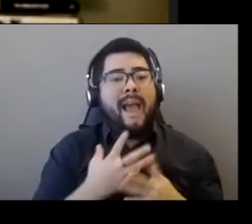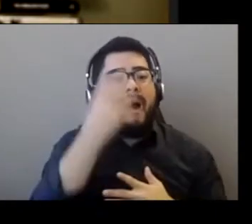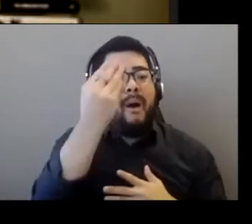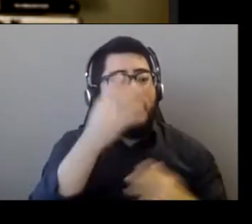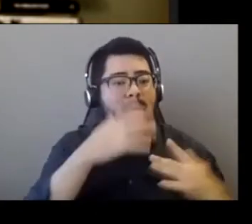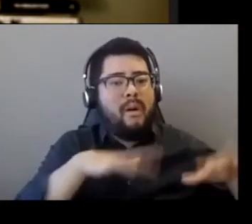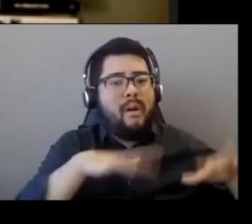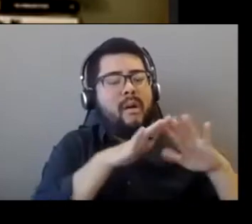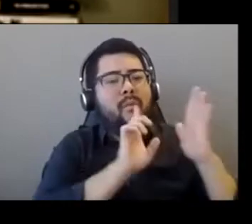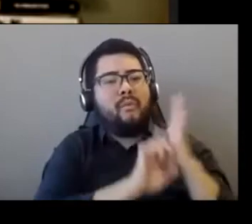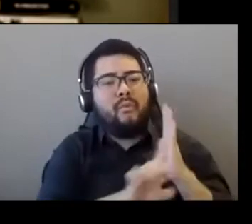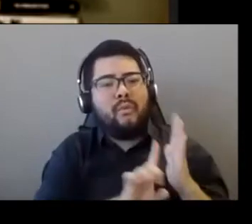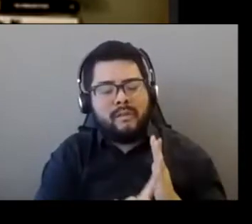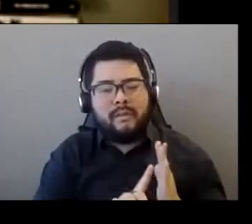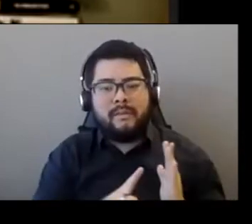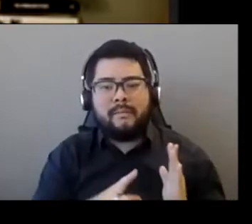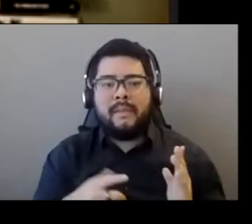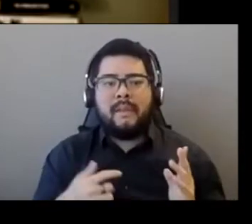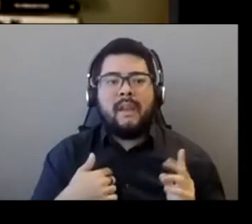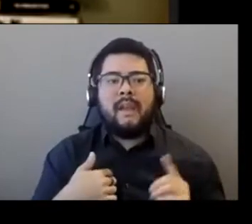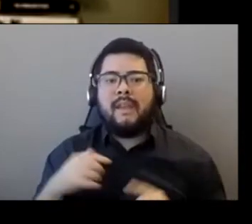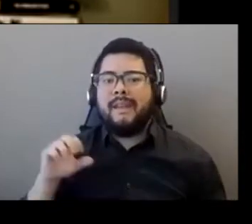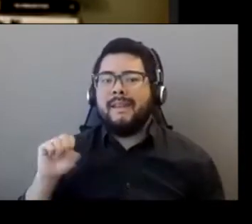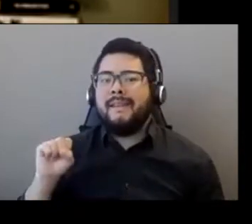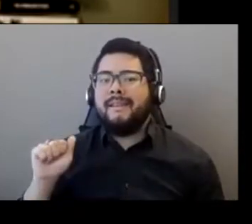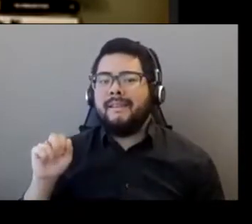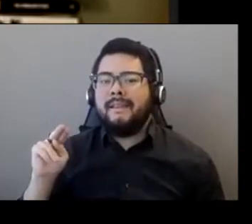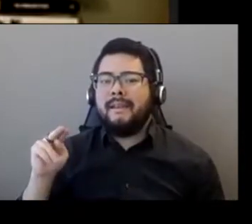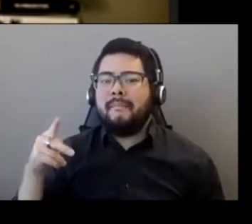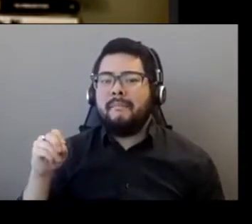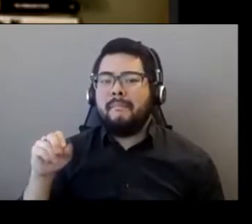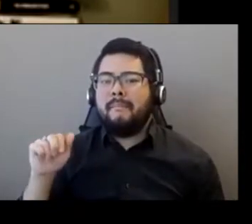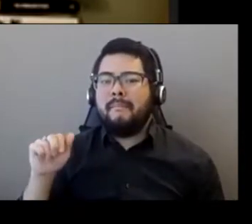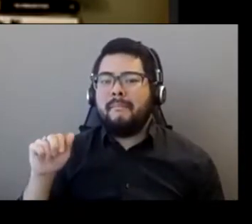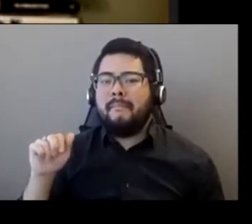I talked to a nurse just outside São Paulo, Juliana Rodriguez,